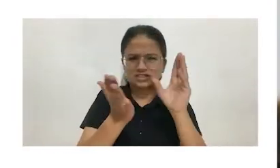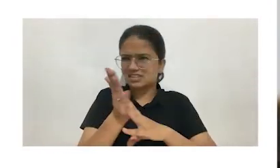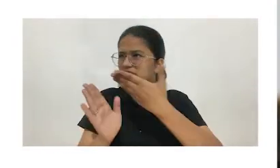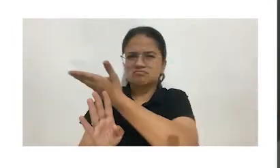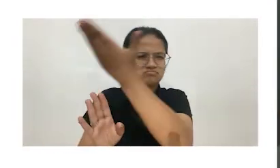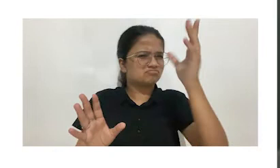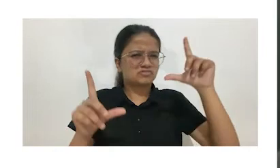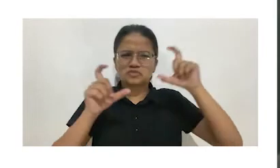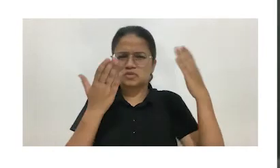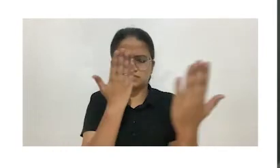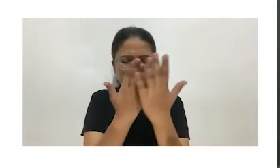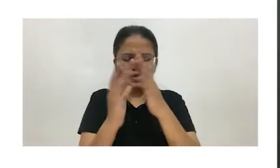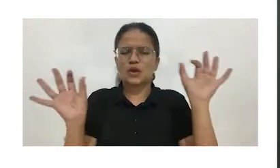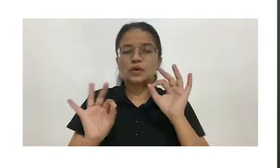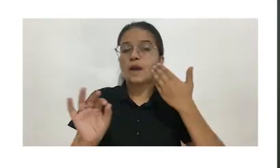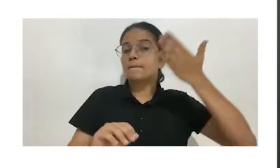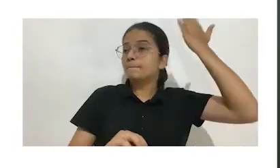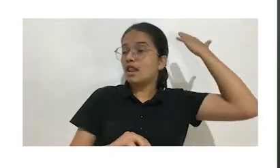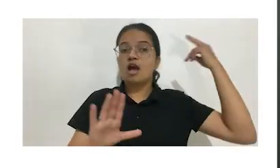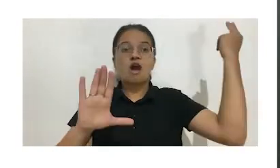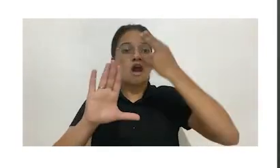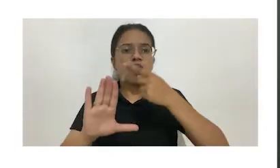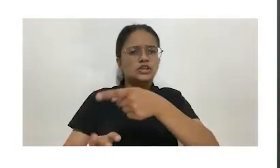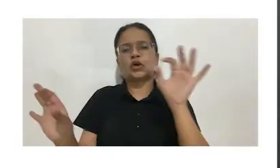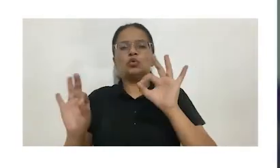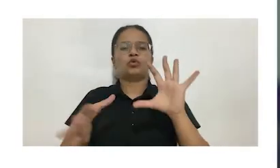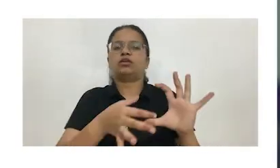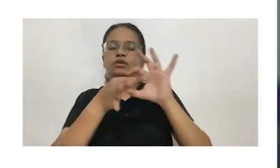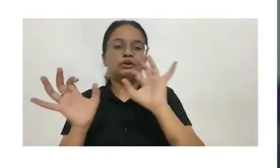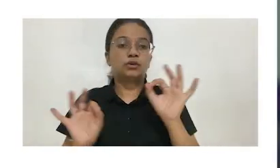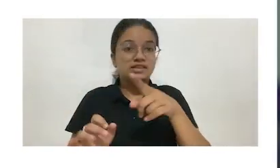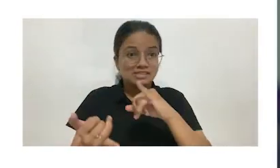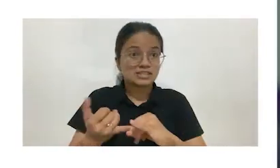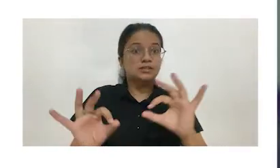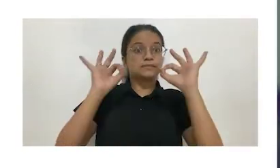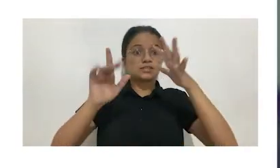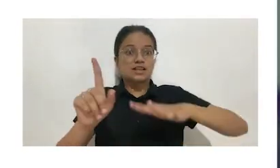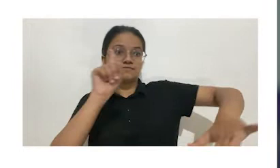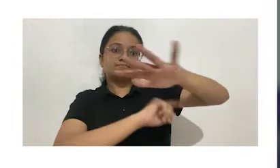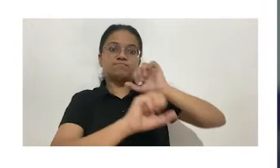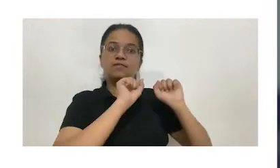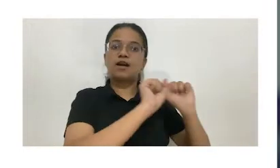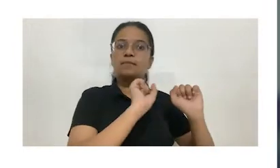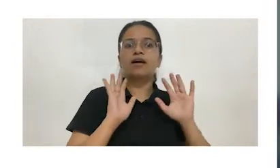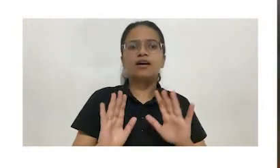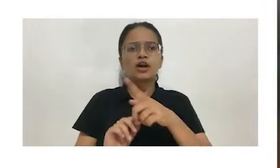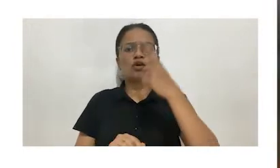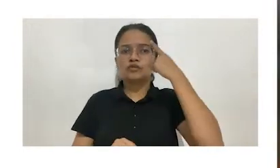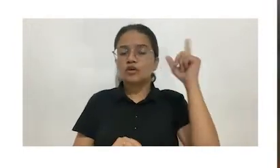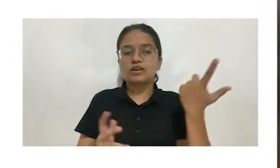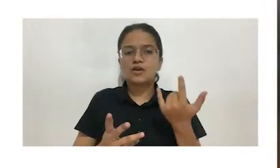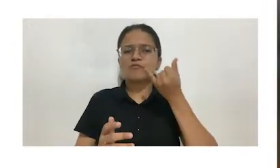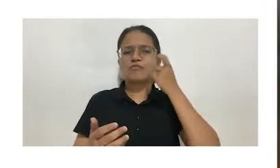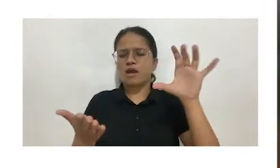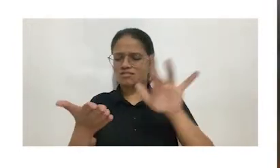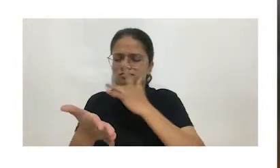have photography as part of their collections because these were not recognized really as art forms. So I think that is a special area for MAP, especially